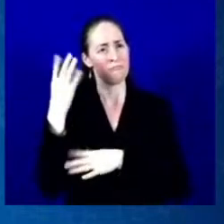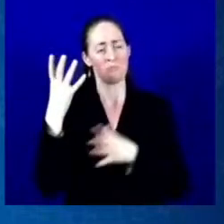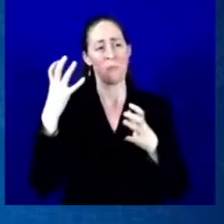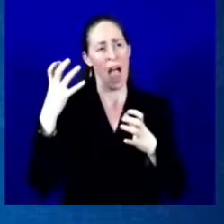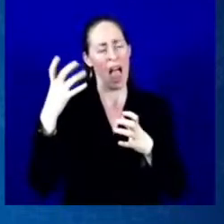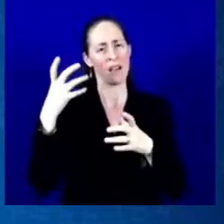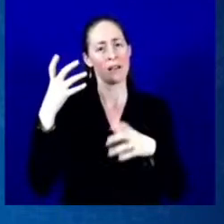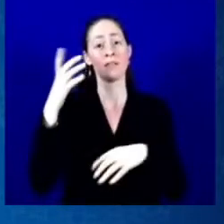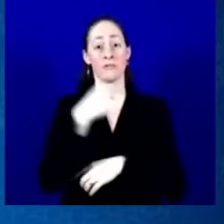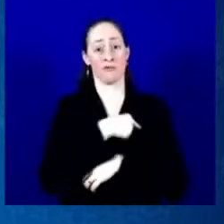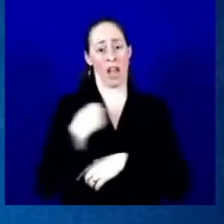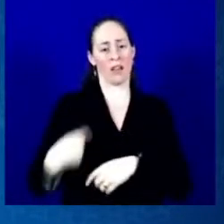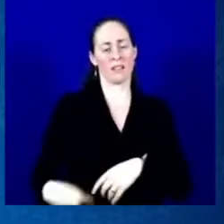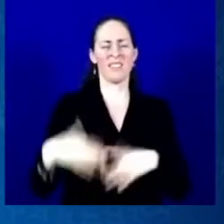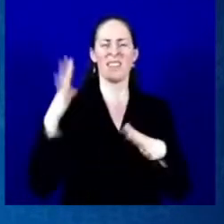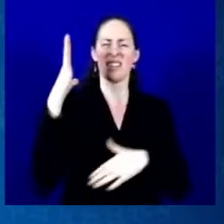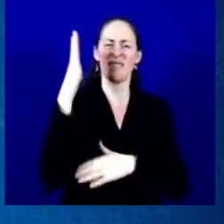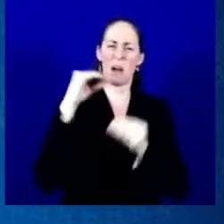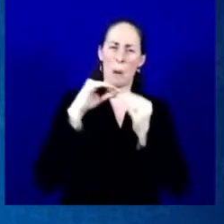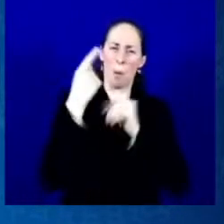He and others,